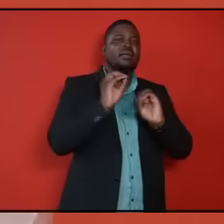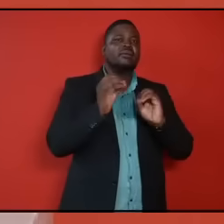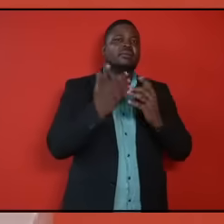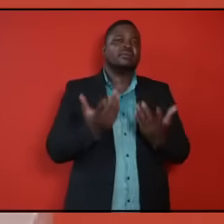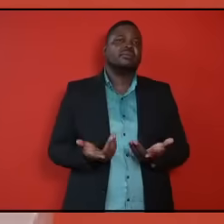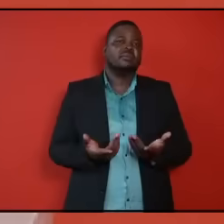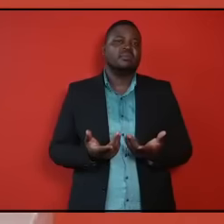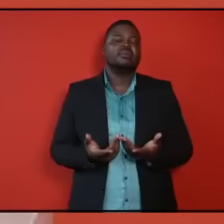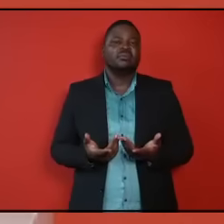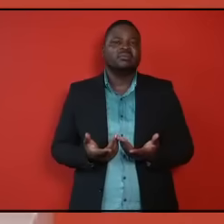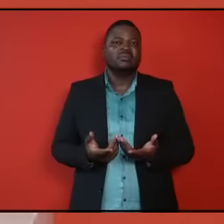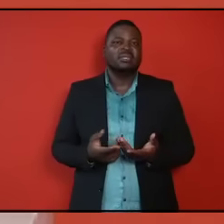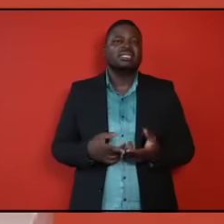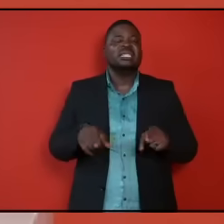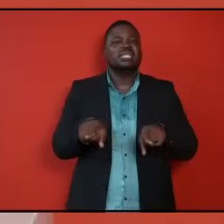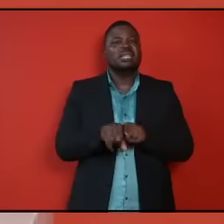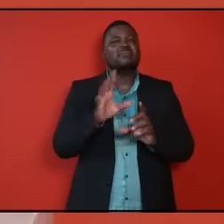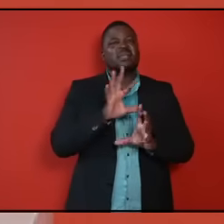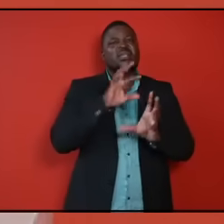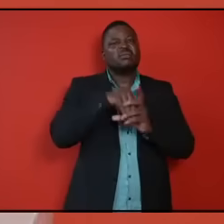Including envy, by the way.